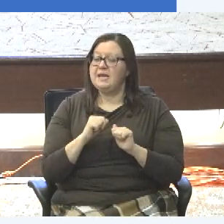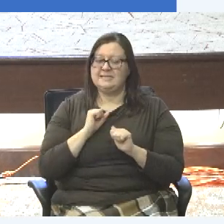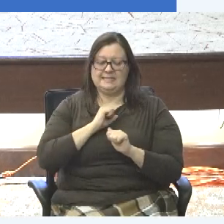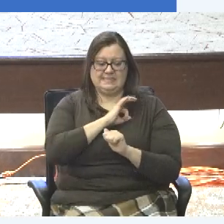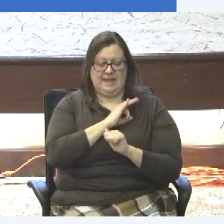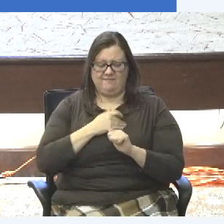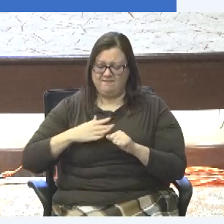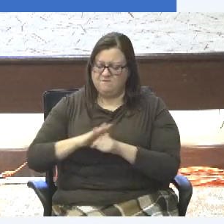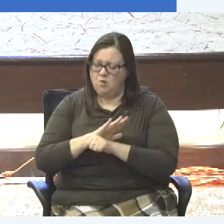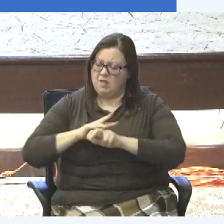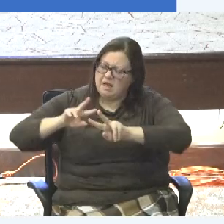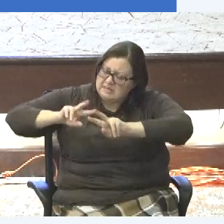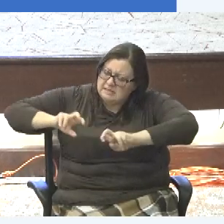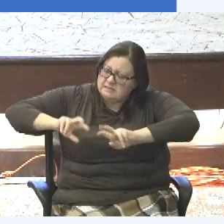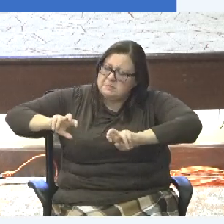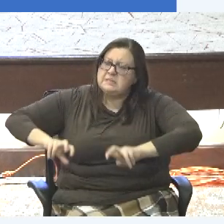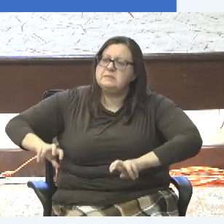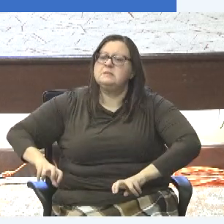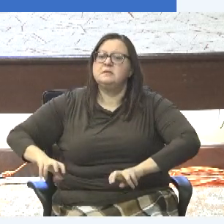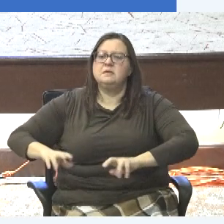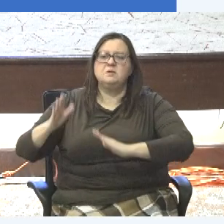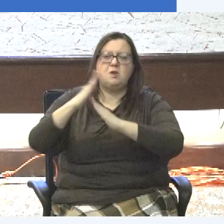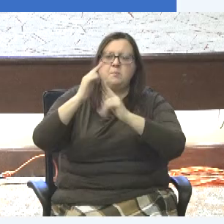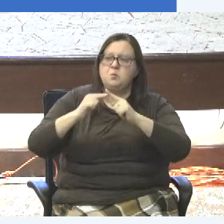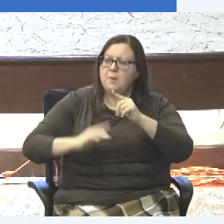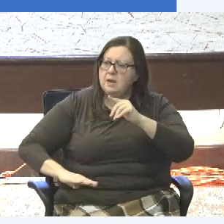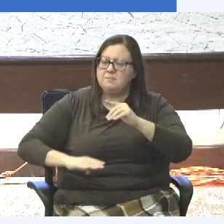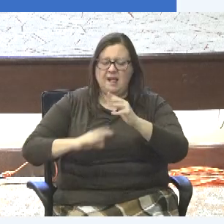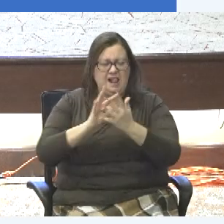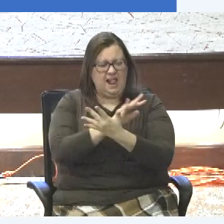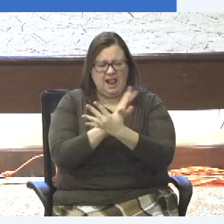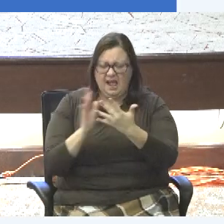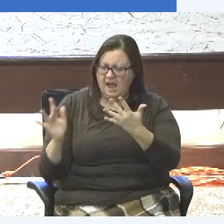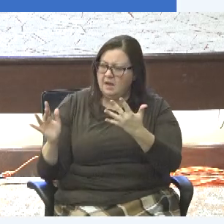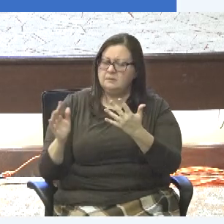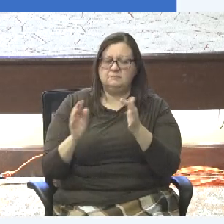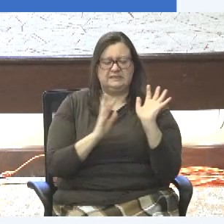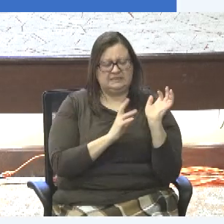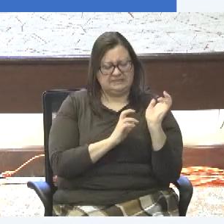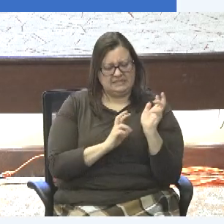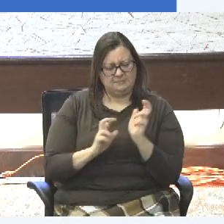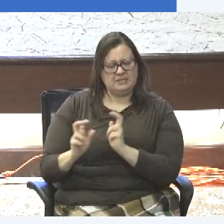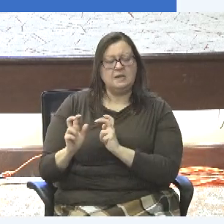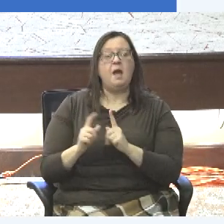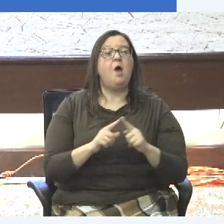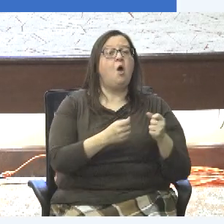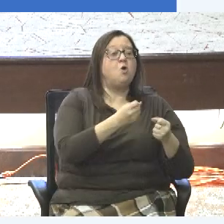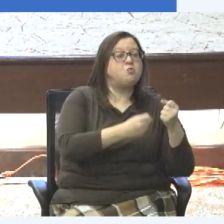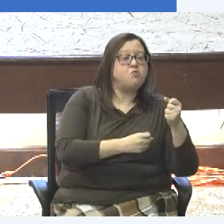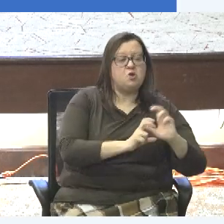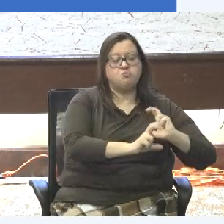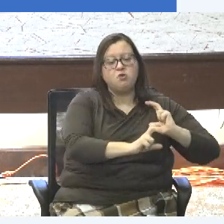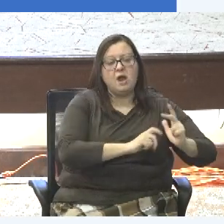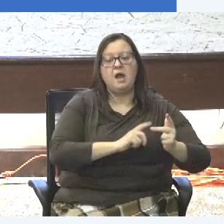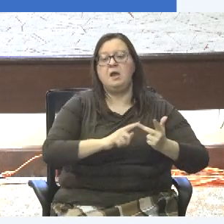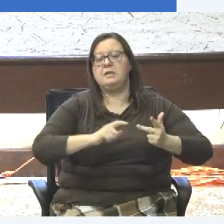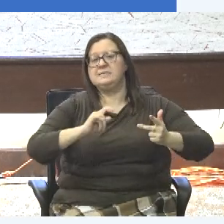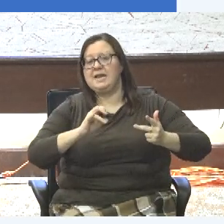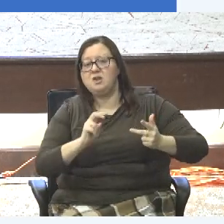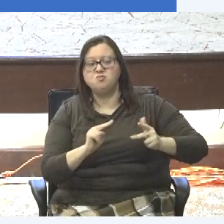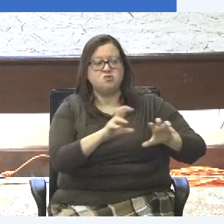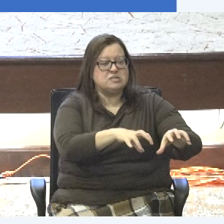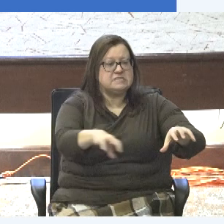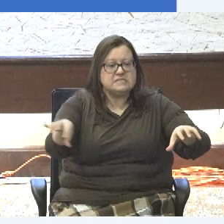complete assessment of the fire department, top to the bottom, and both left and right. Our apparatus, our stations, our service delivery,